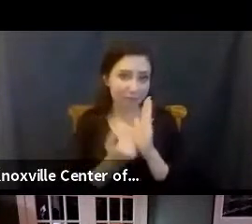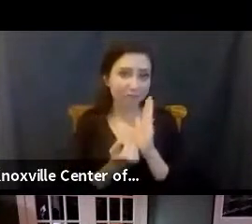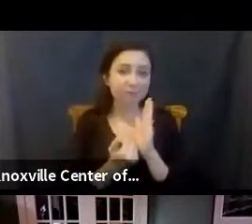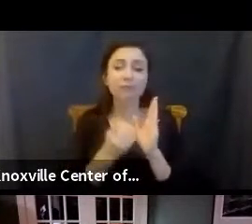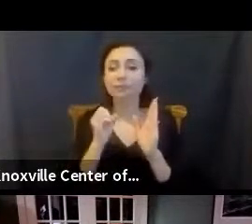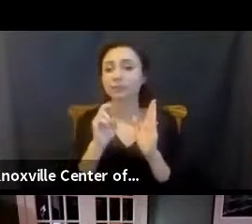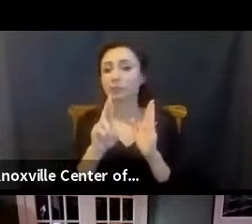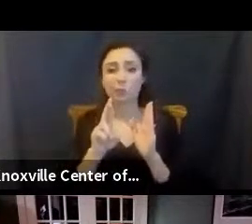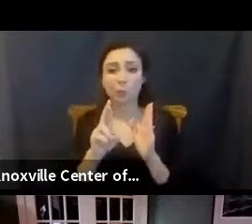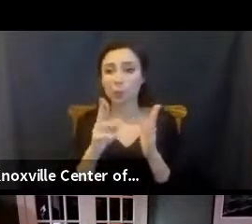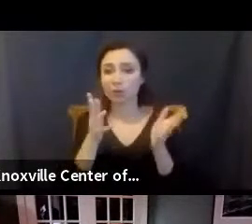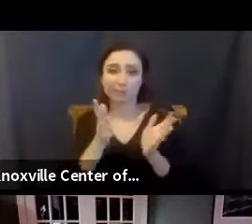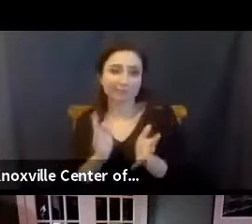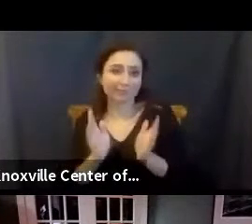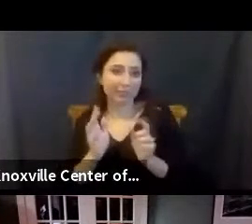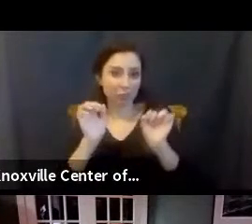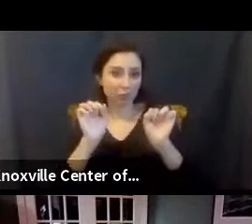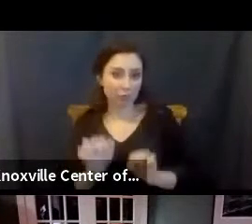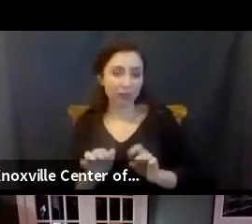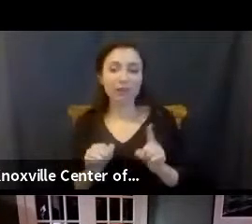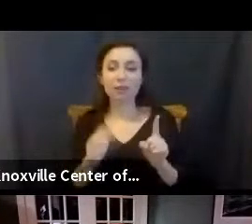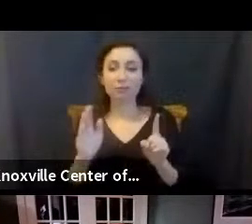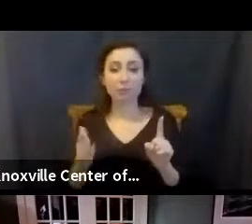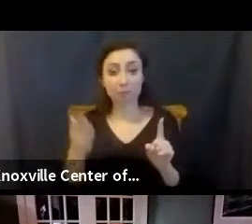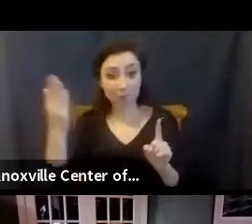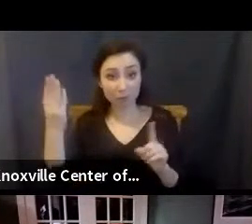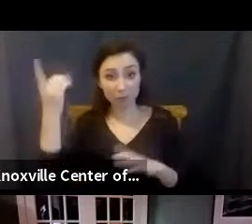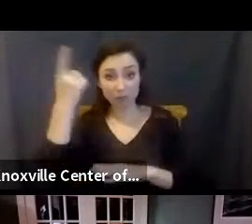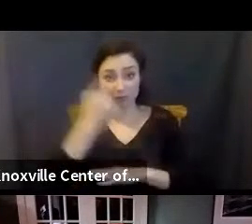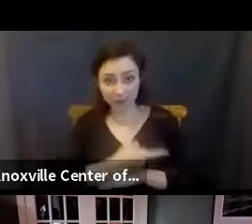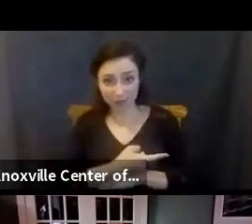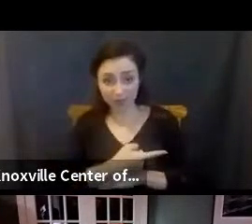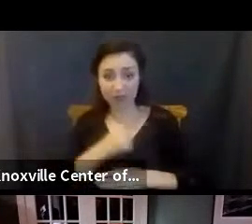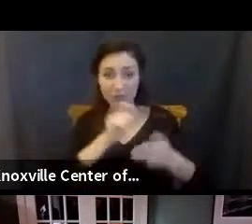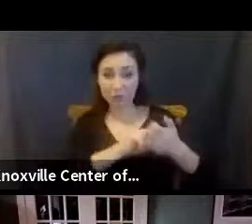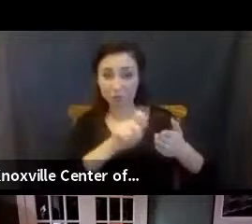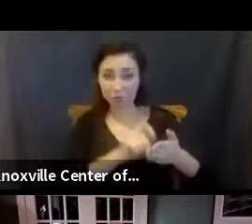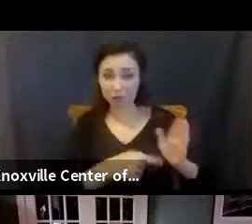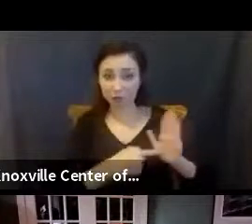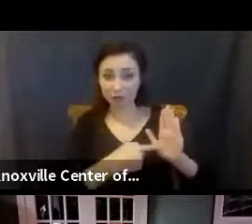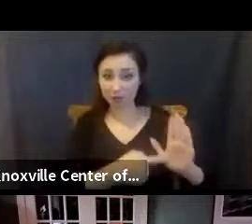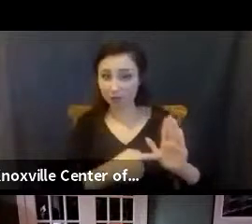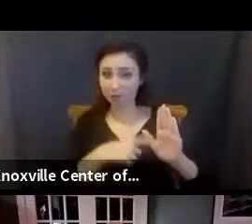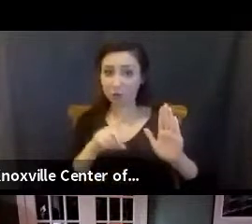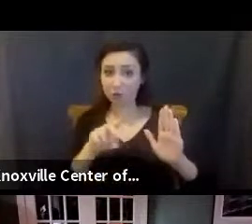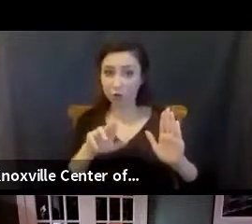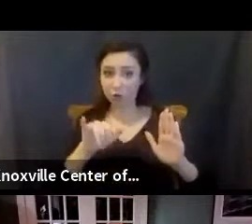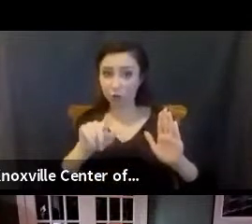or not, but the proposed date that's written in the draft is September 24th.